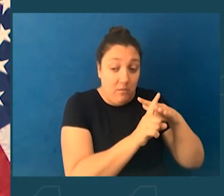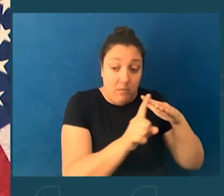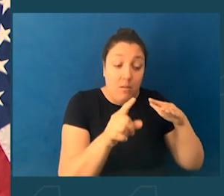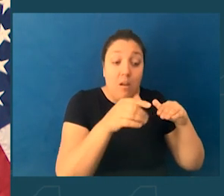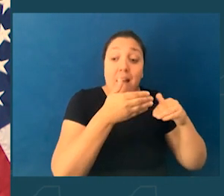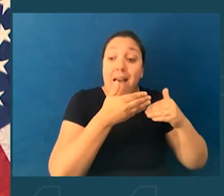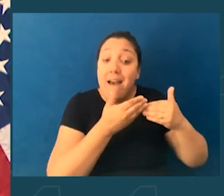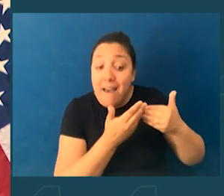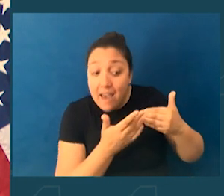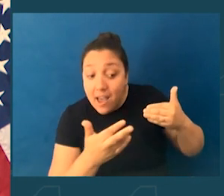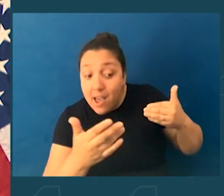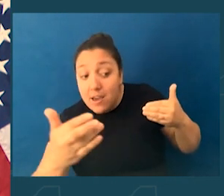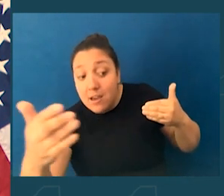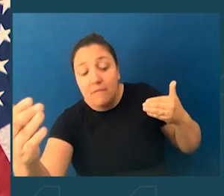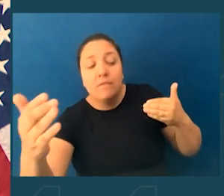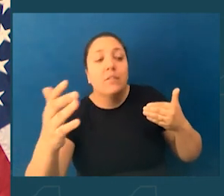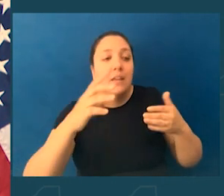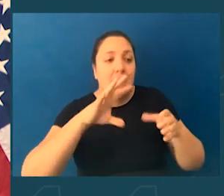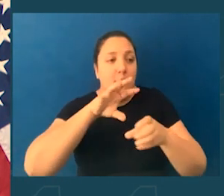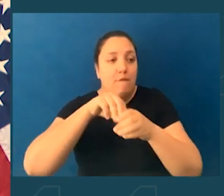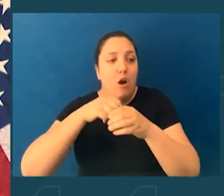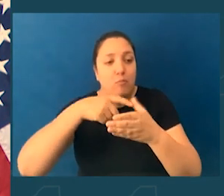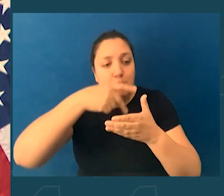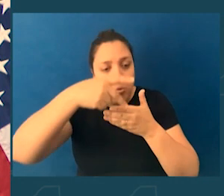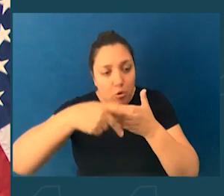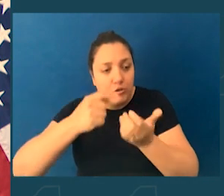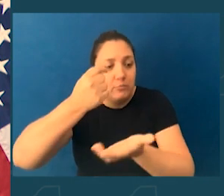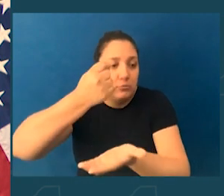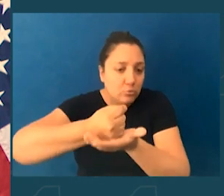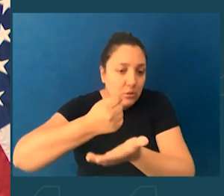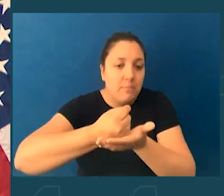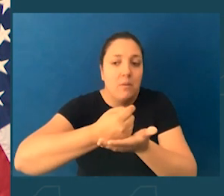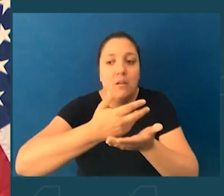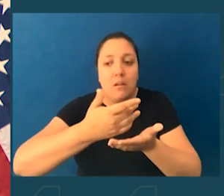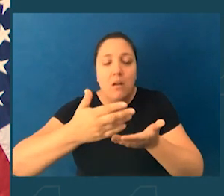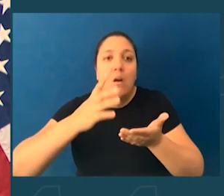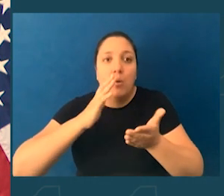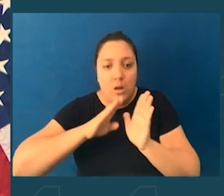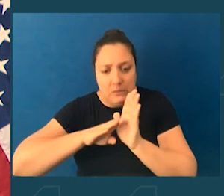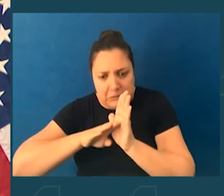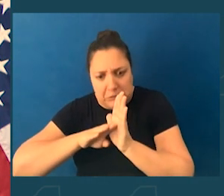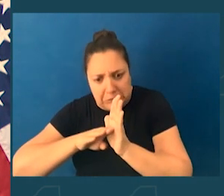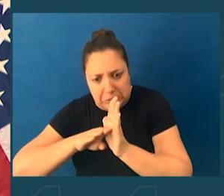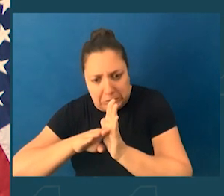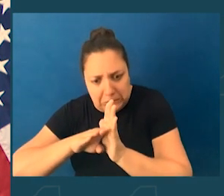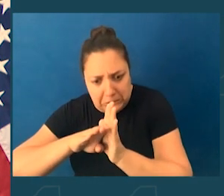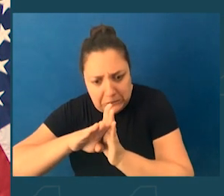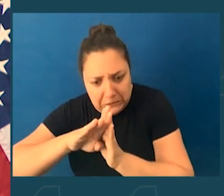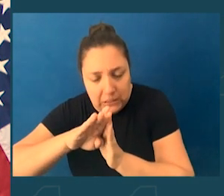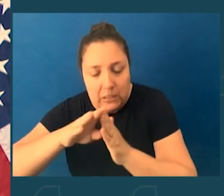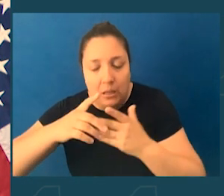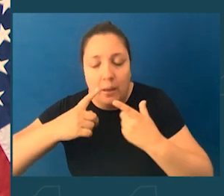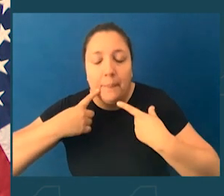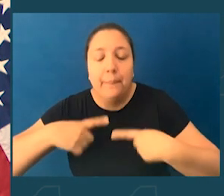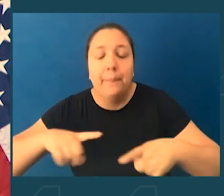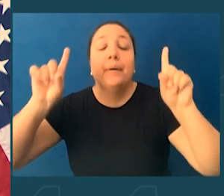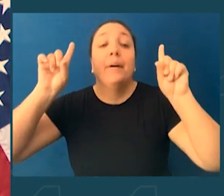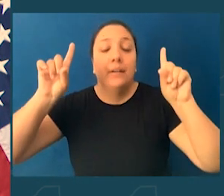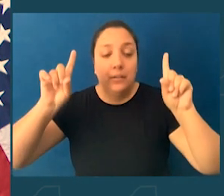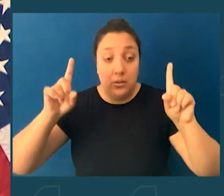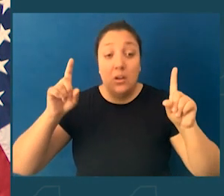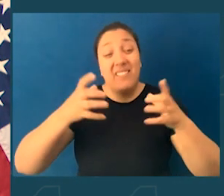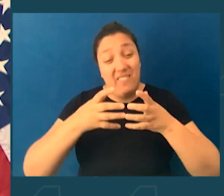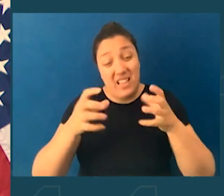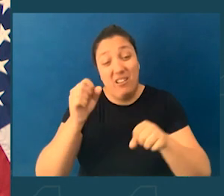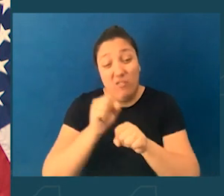best. We have a lot of work to do. We've seen right in our own backyard that mental